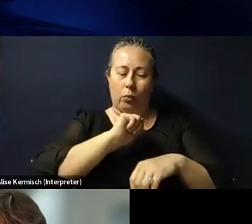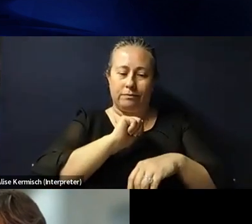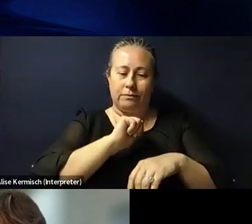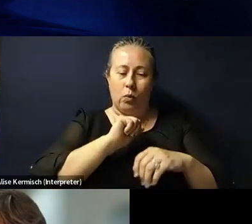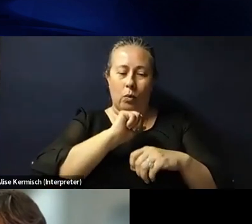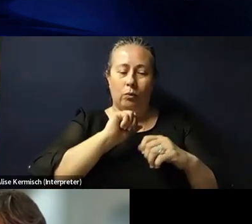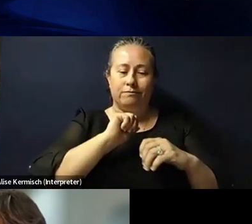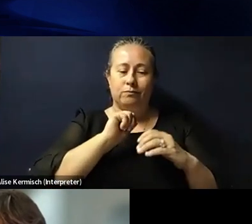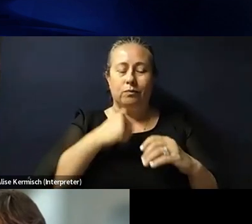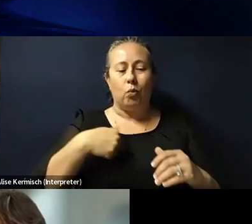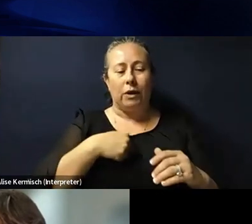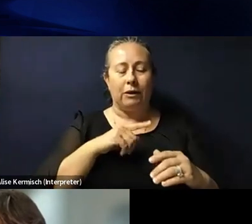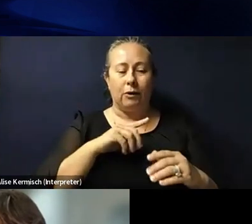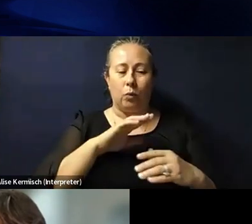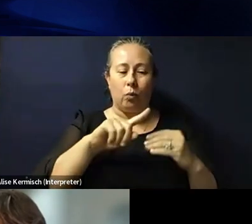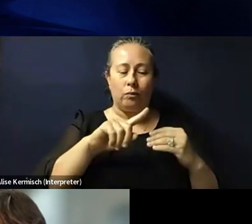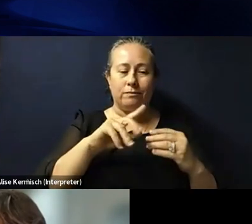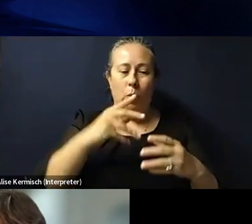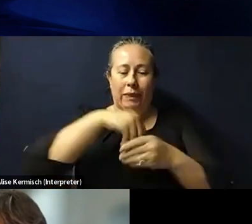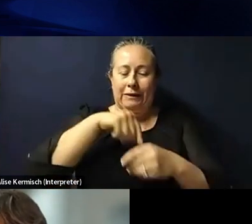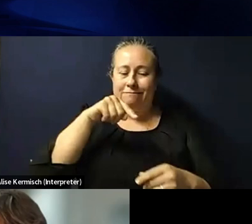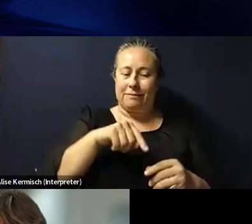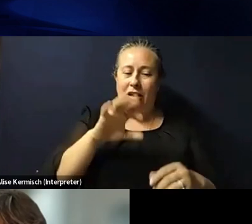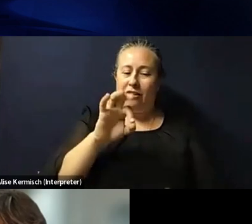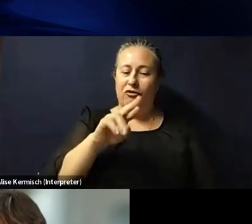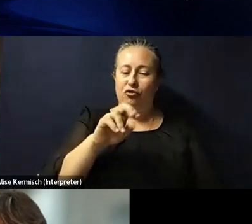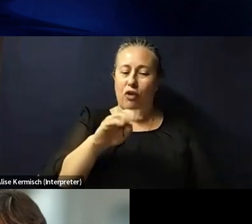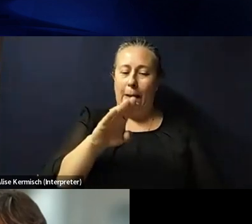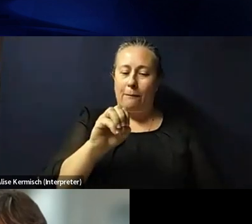much routinized